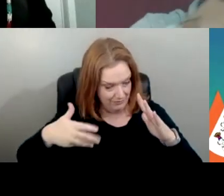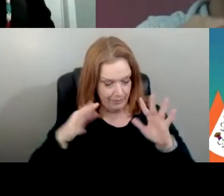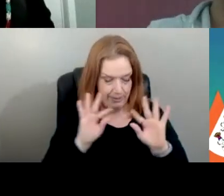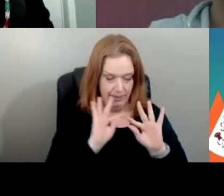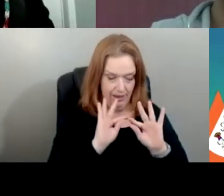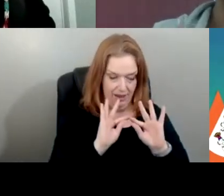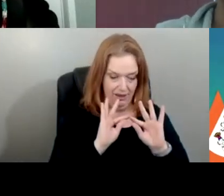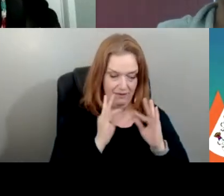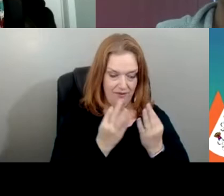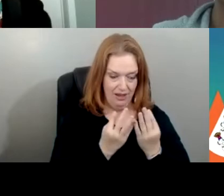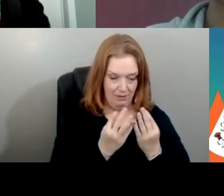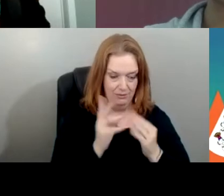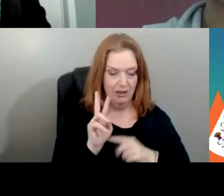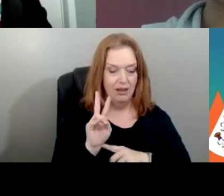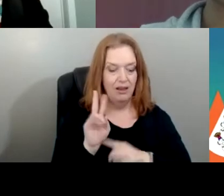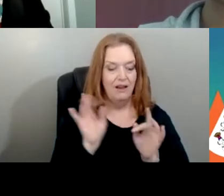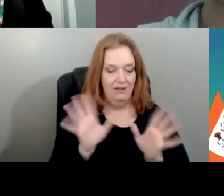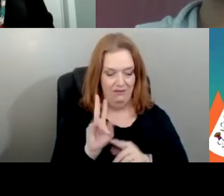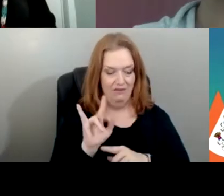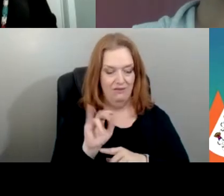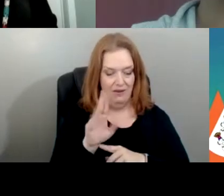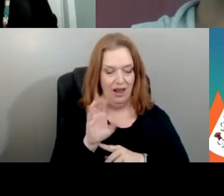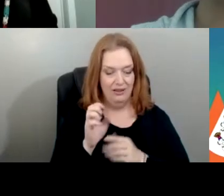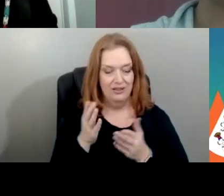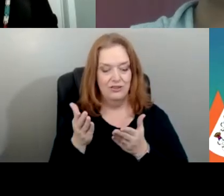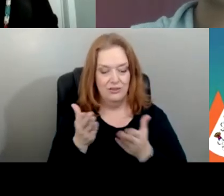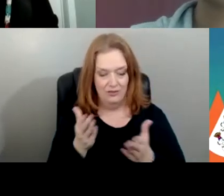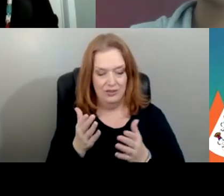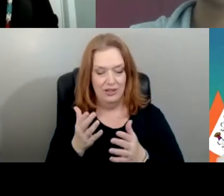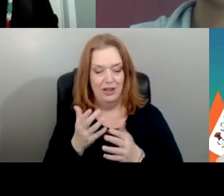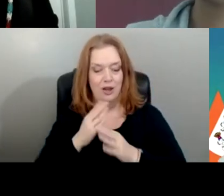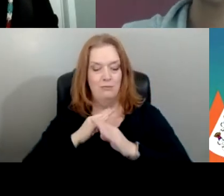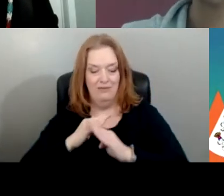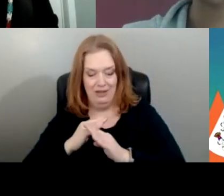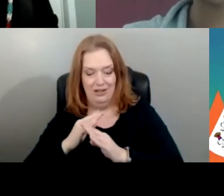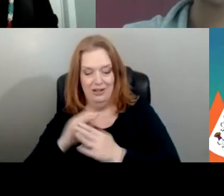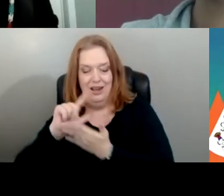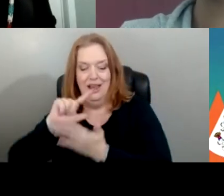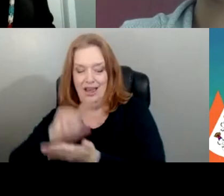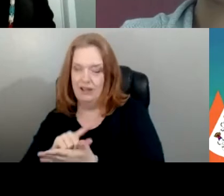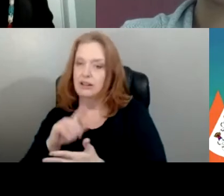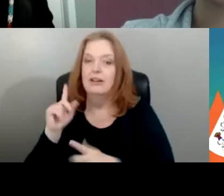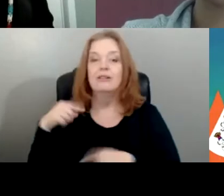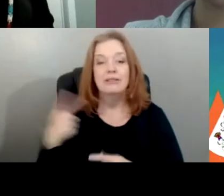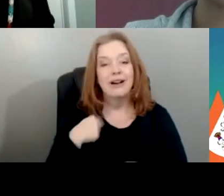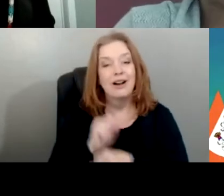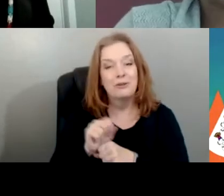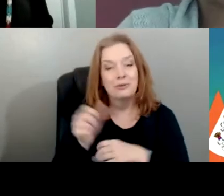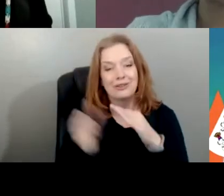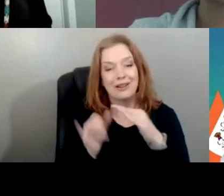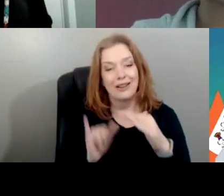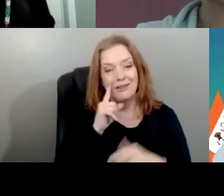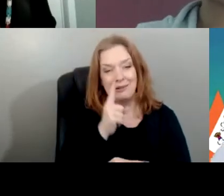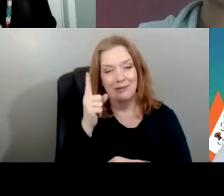Family Violence Prevention Services Act. Oh my goodness. Wow. I've been working on this grant for 1.5 years. So we